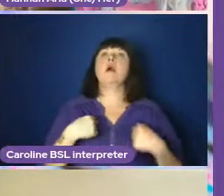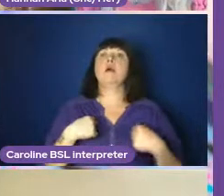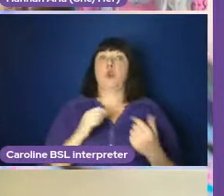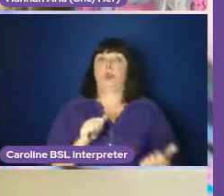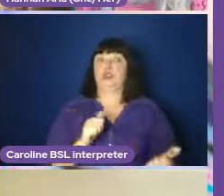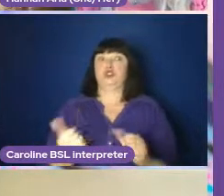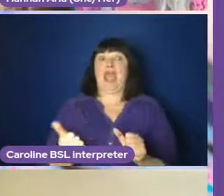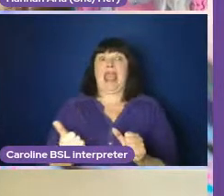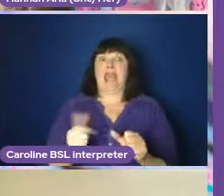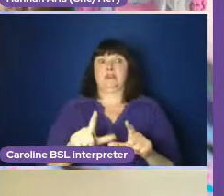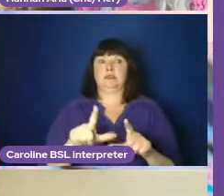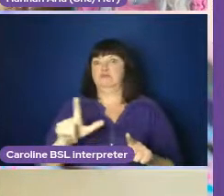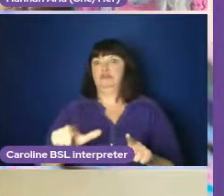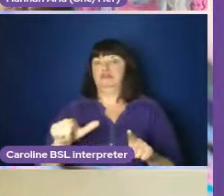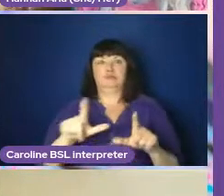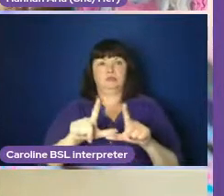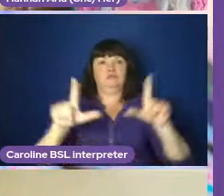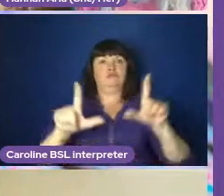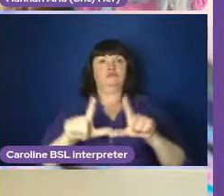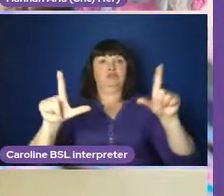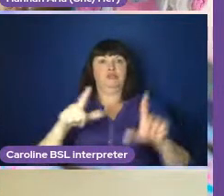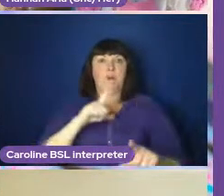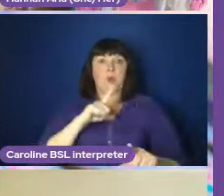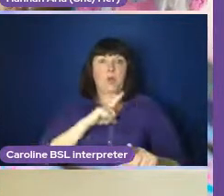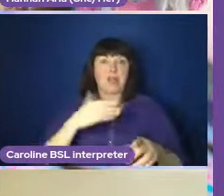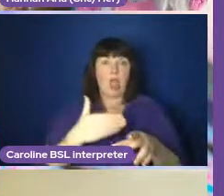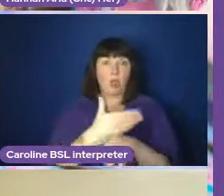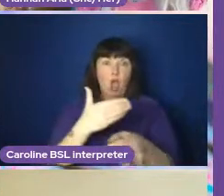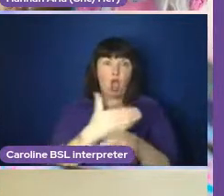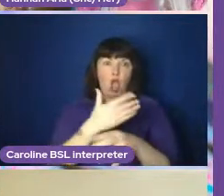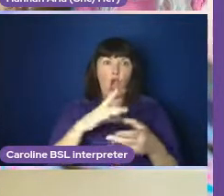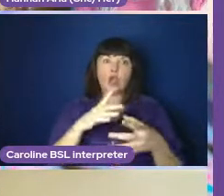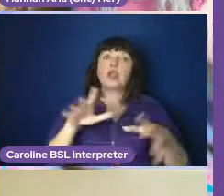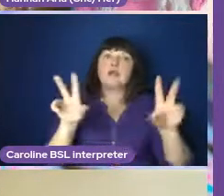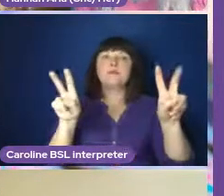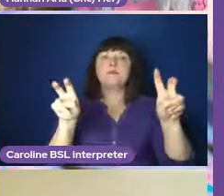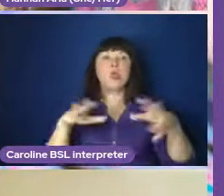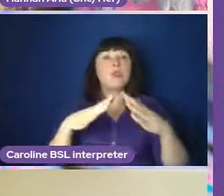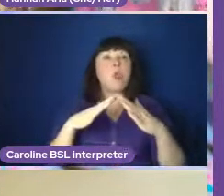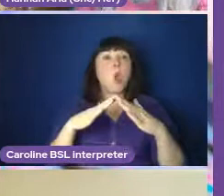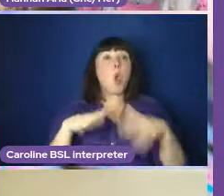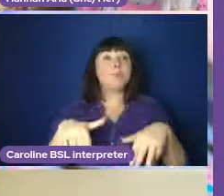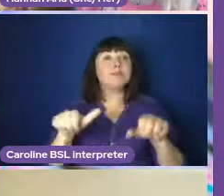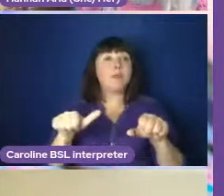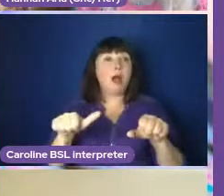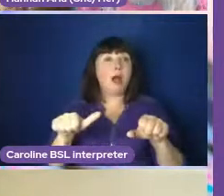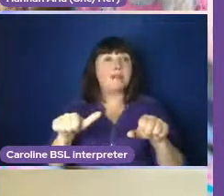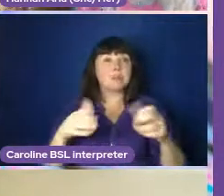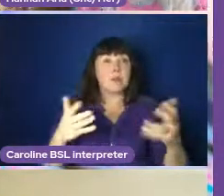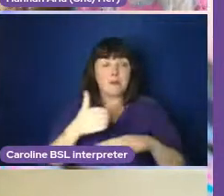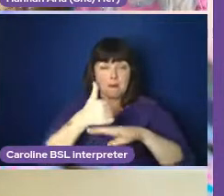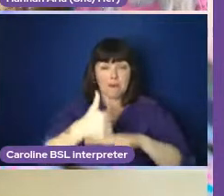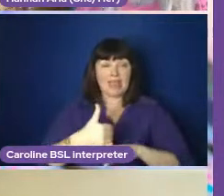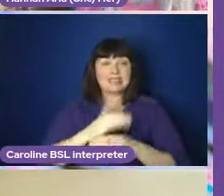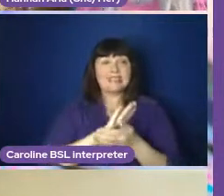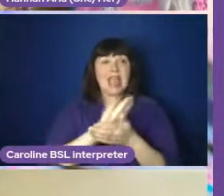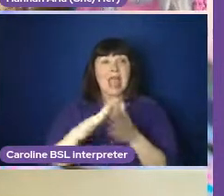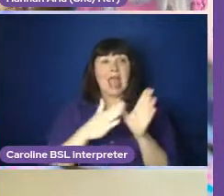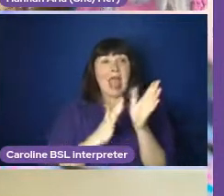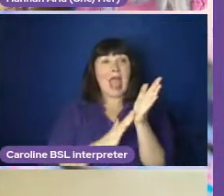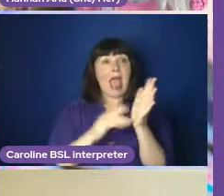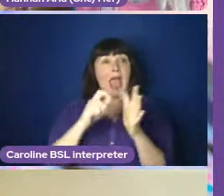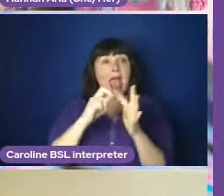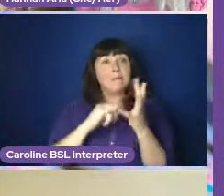work because I work for Homestart Hampshire and lots of We love Homestart. We love Homestart. Yeah. They're Homestart brilliant. Hampshire. Yeah, they are